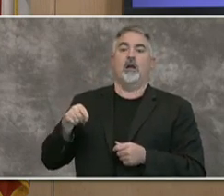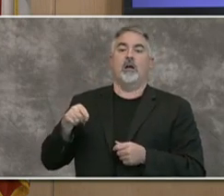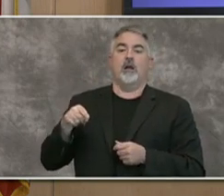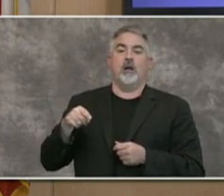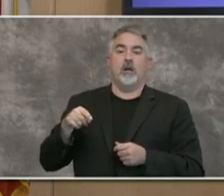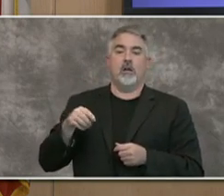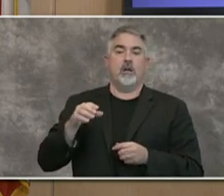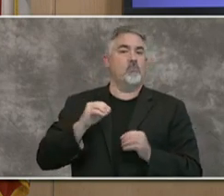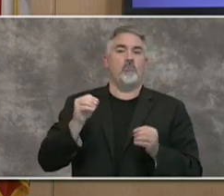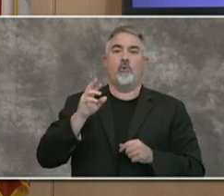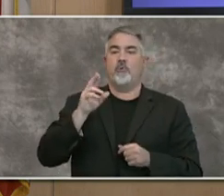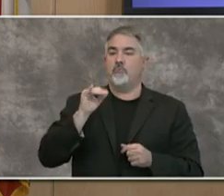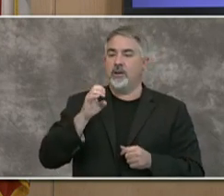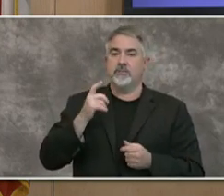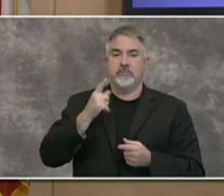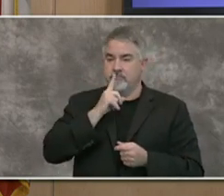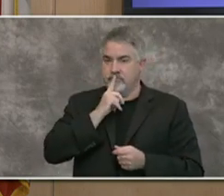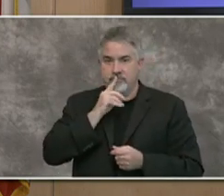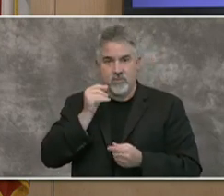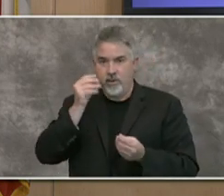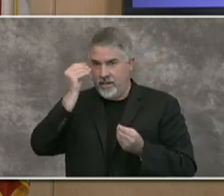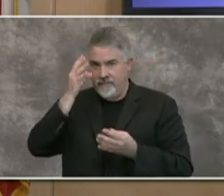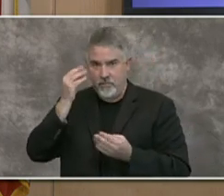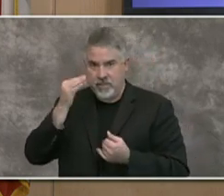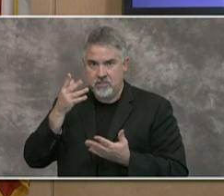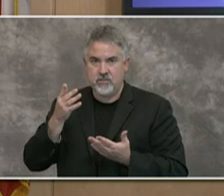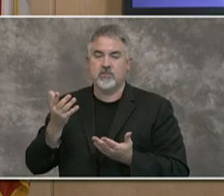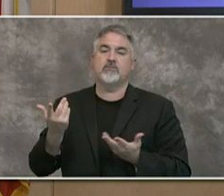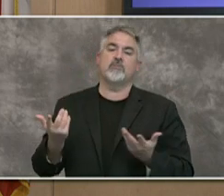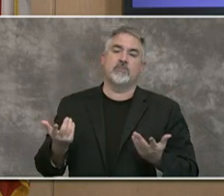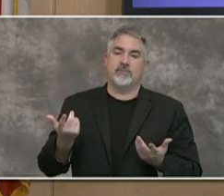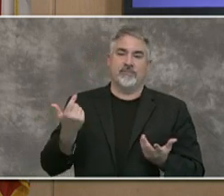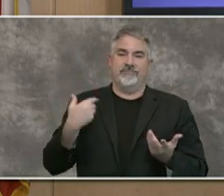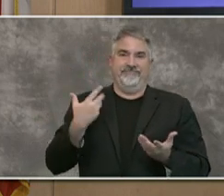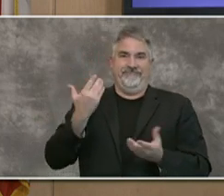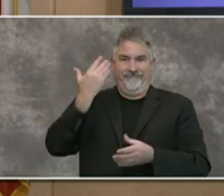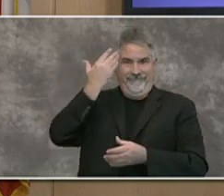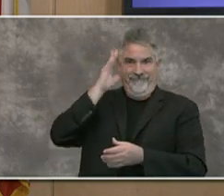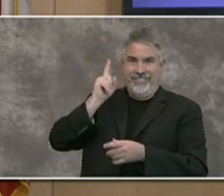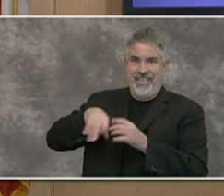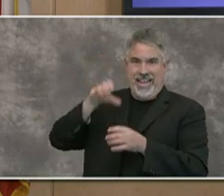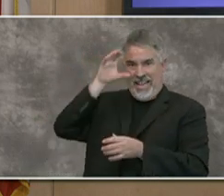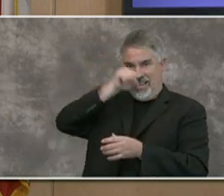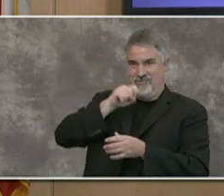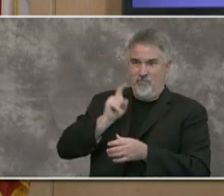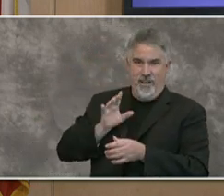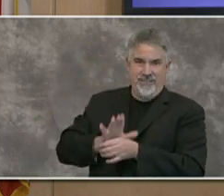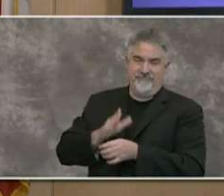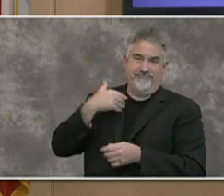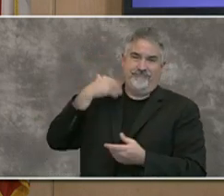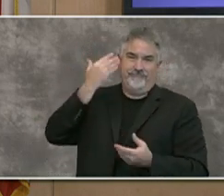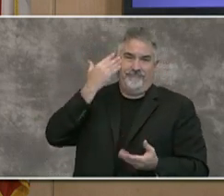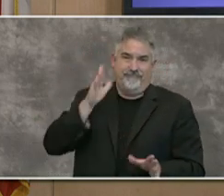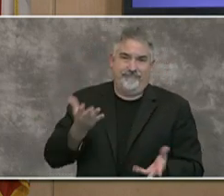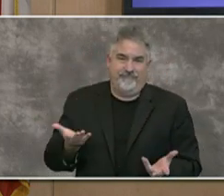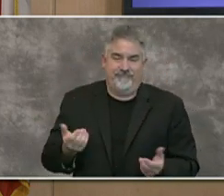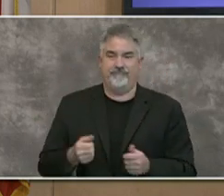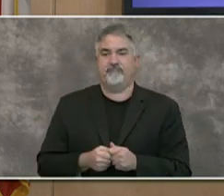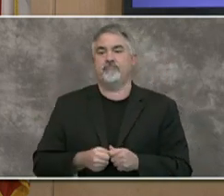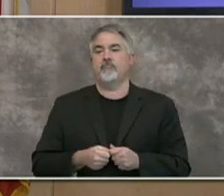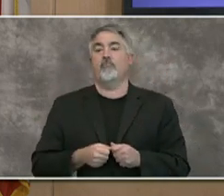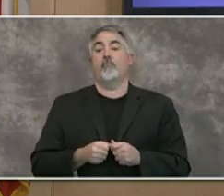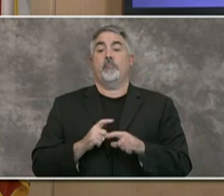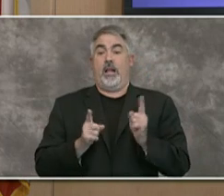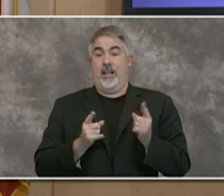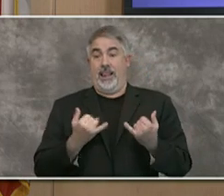demographic data. And so we are not able to determine what they are because the folks who submitted the testing, it was not on there. Out